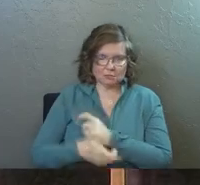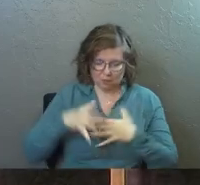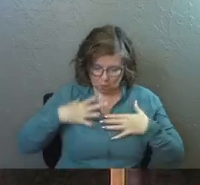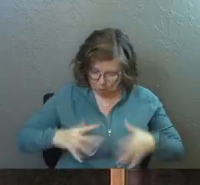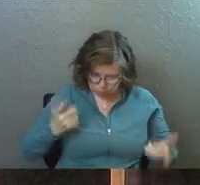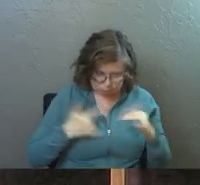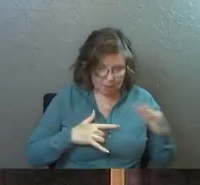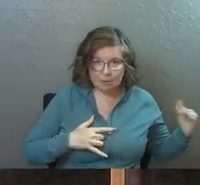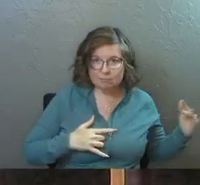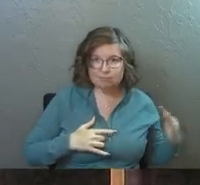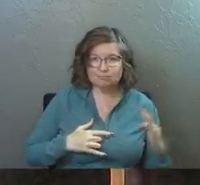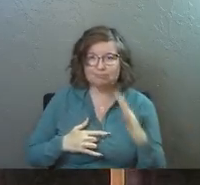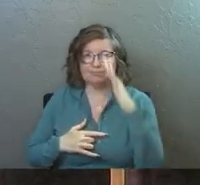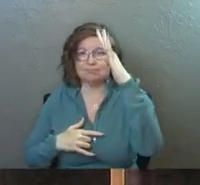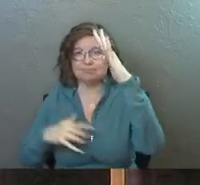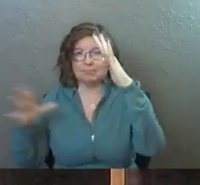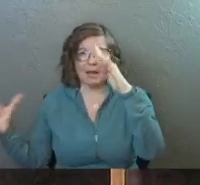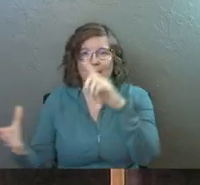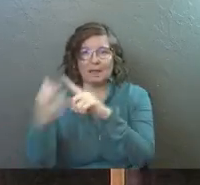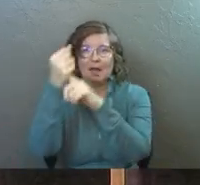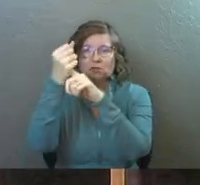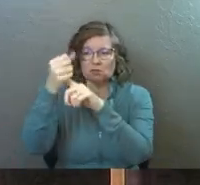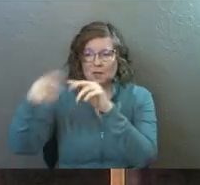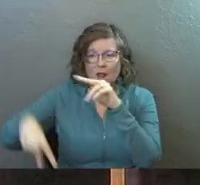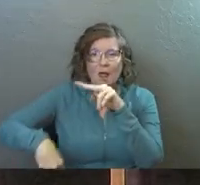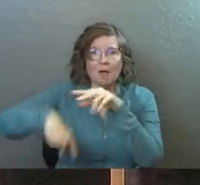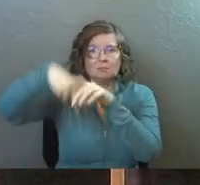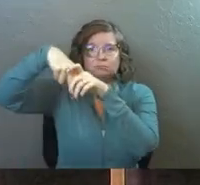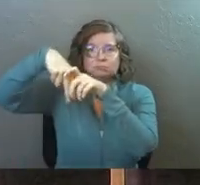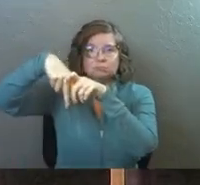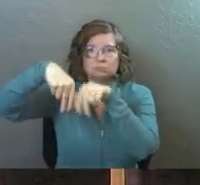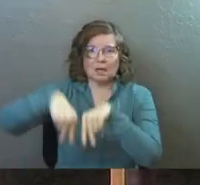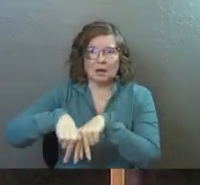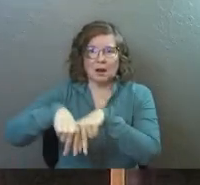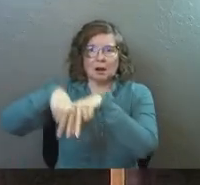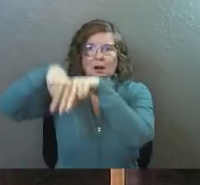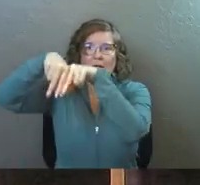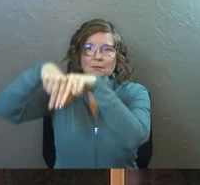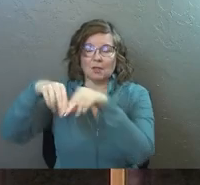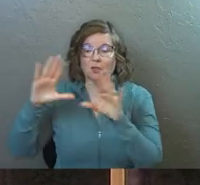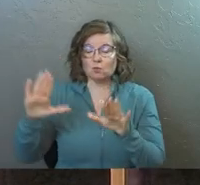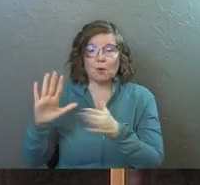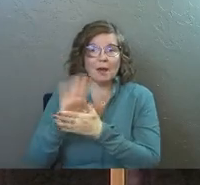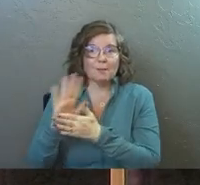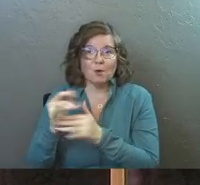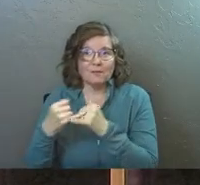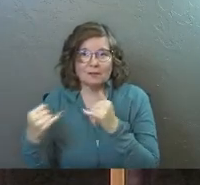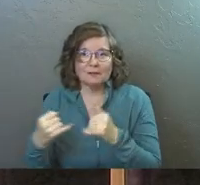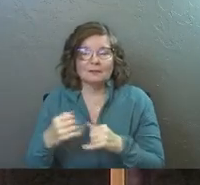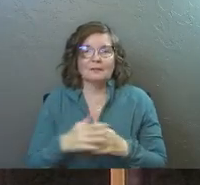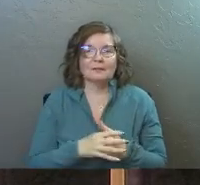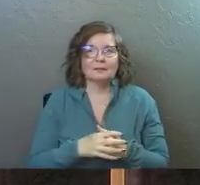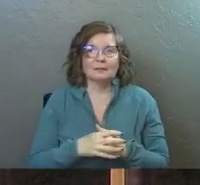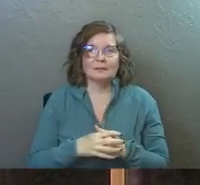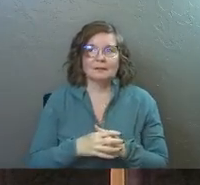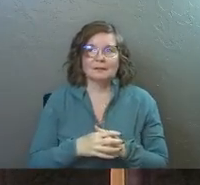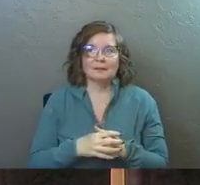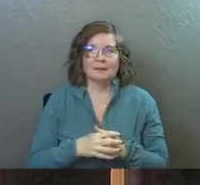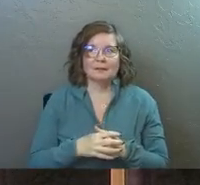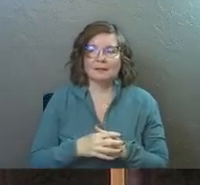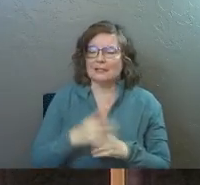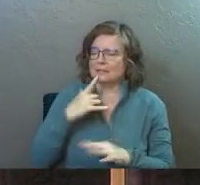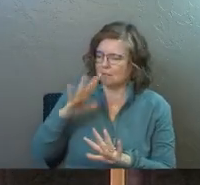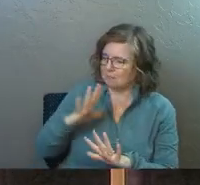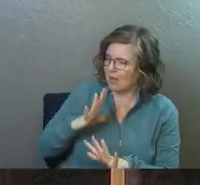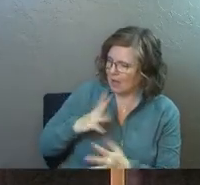in time and flies up to rescue her, and as soon as he grabs her, she says this great movie line, or he says this great movie line. He's like,